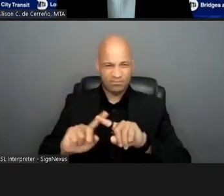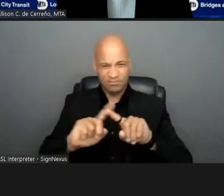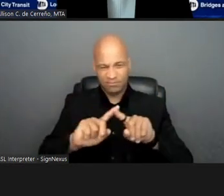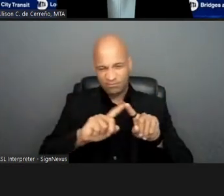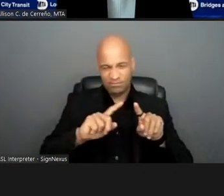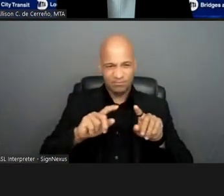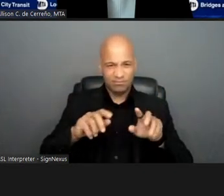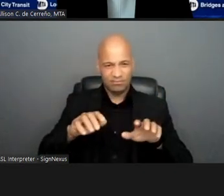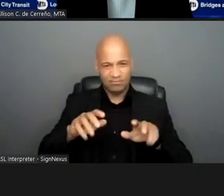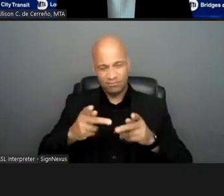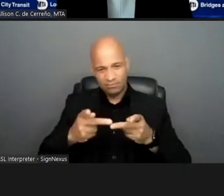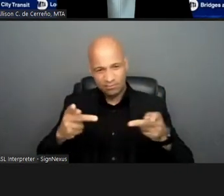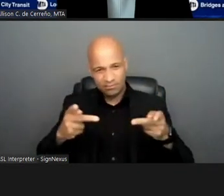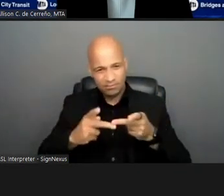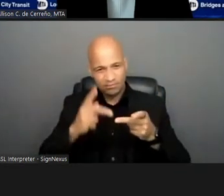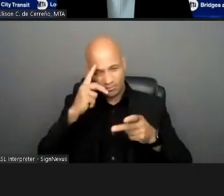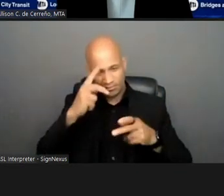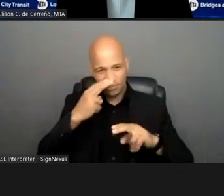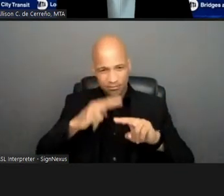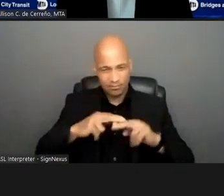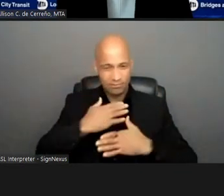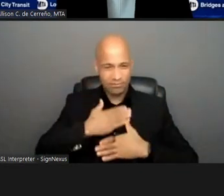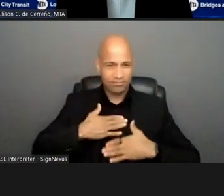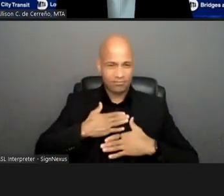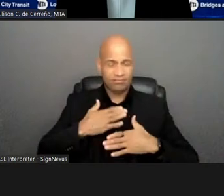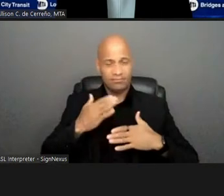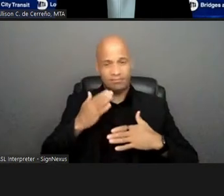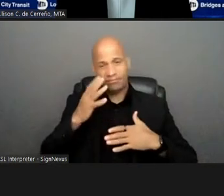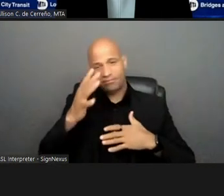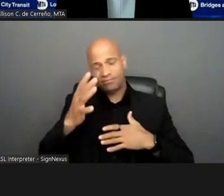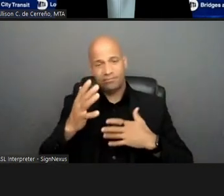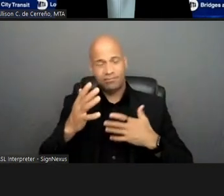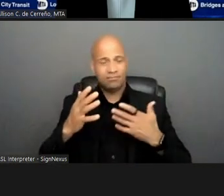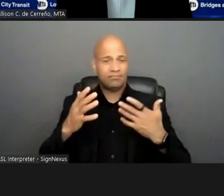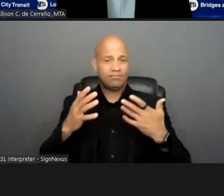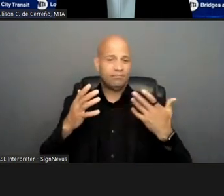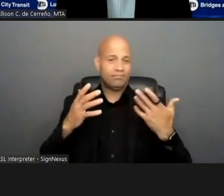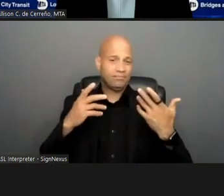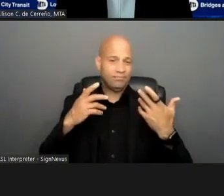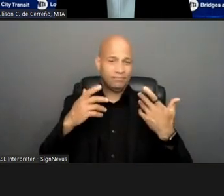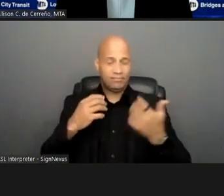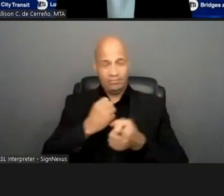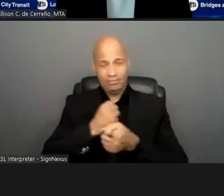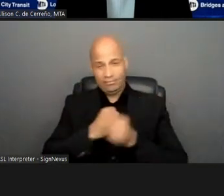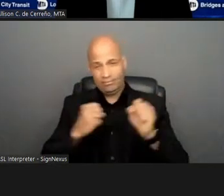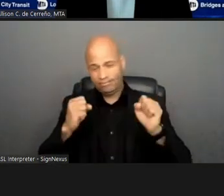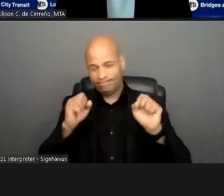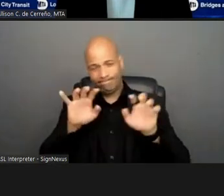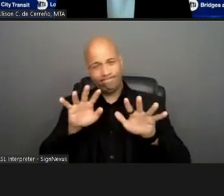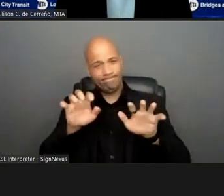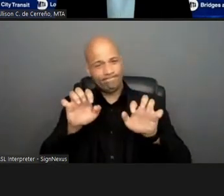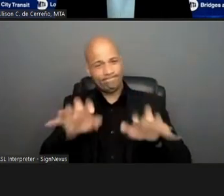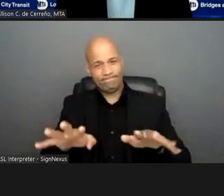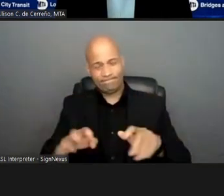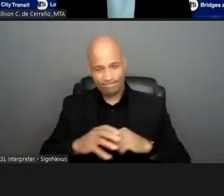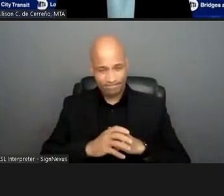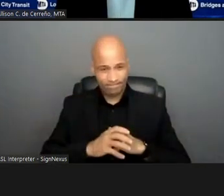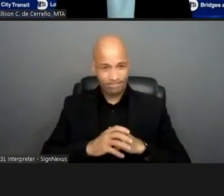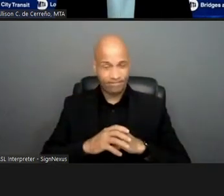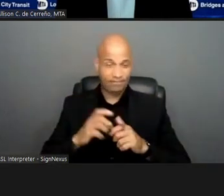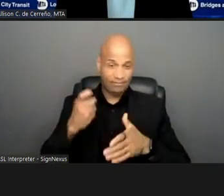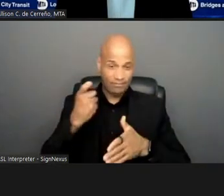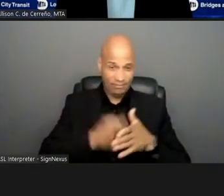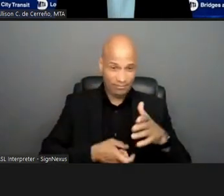there's a very long complicated road ahead for hospitality and survival is not certain to impose these fees